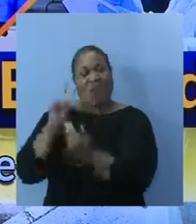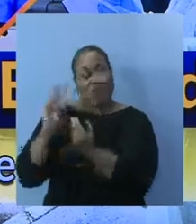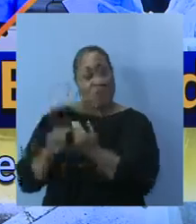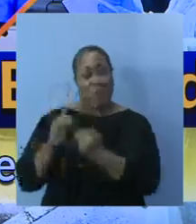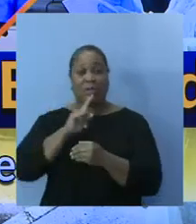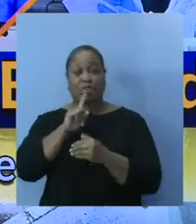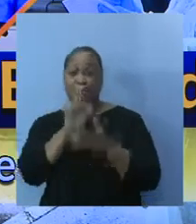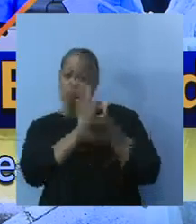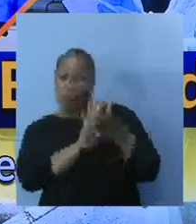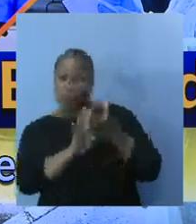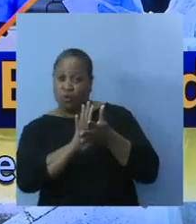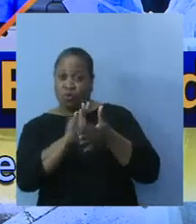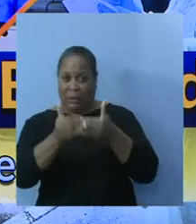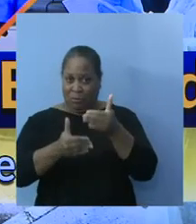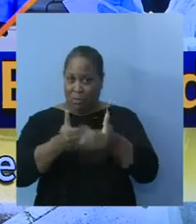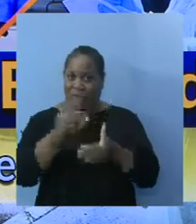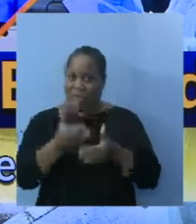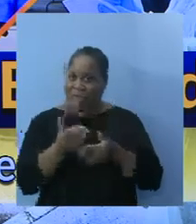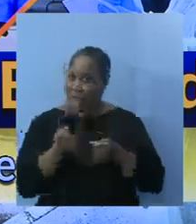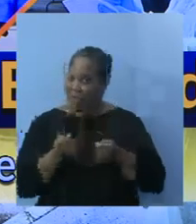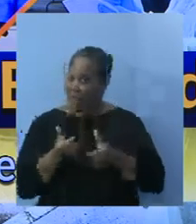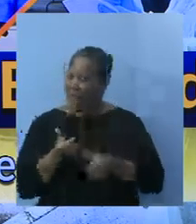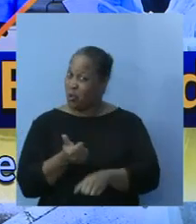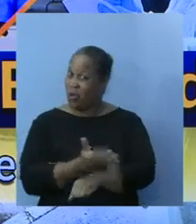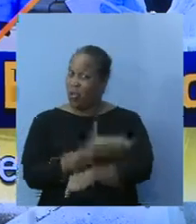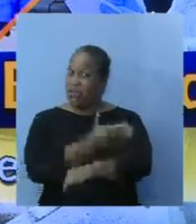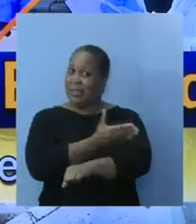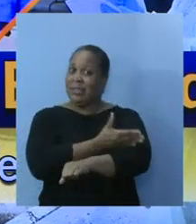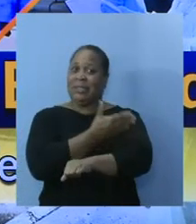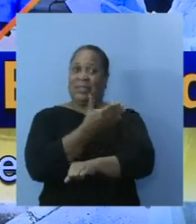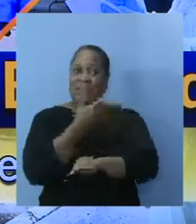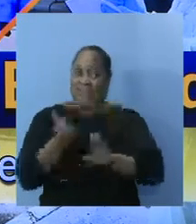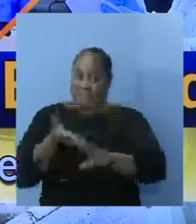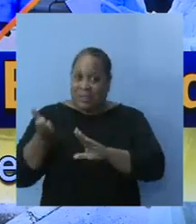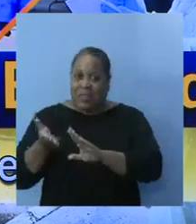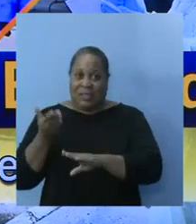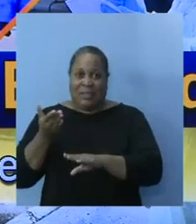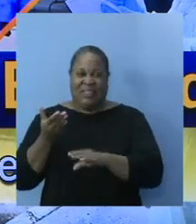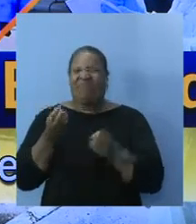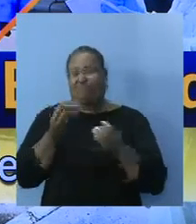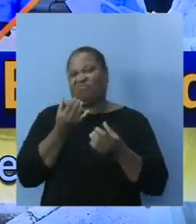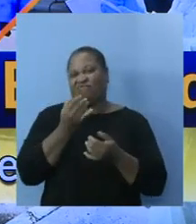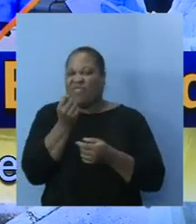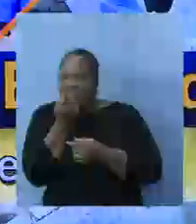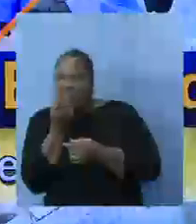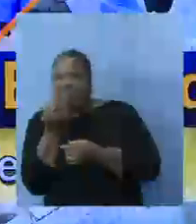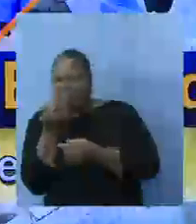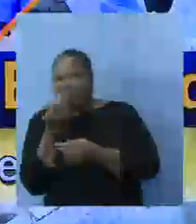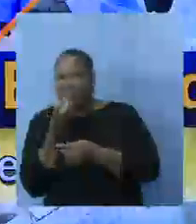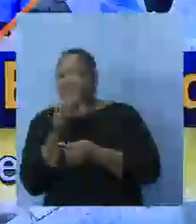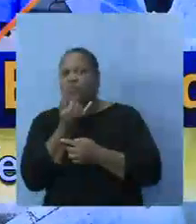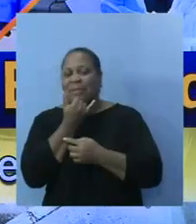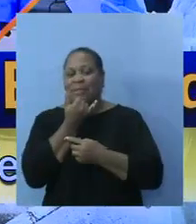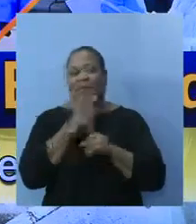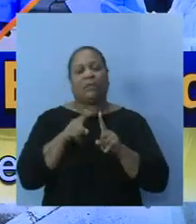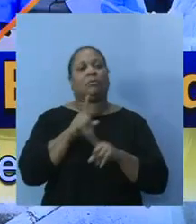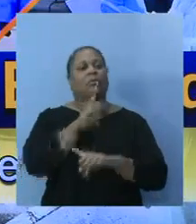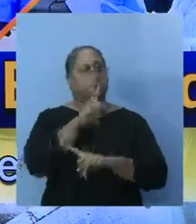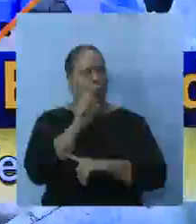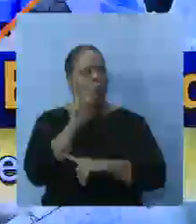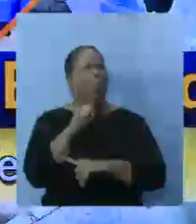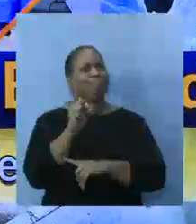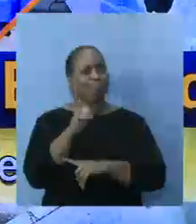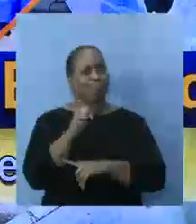screening process, et cetera. It has been a quick ramp up. It has not been without its hiccups, as the Minister of Health has said and indicated, but we are certainly there where